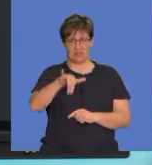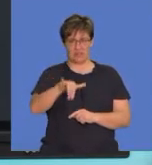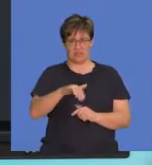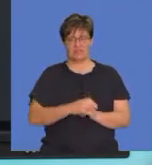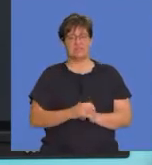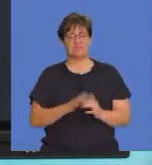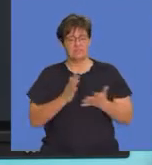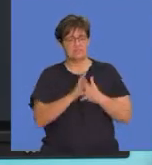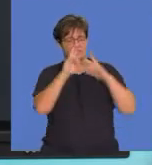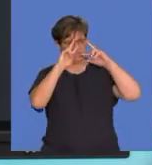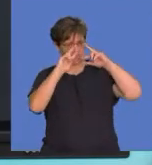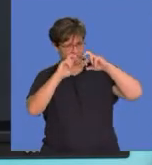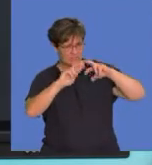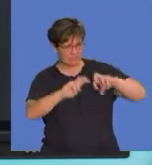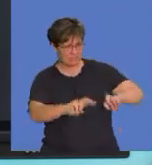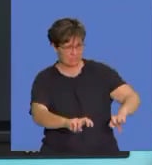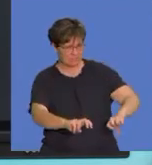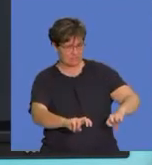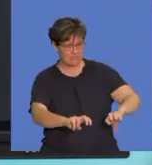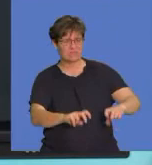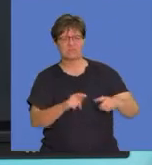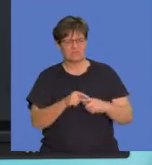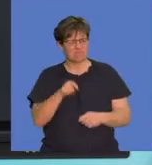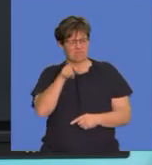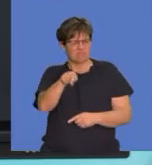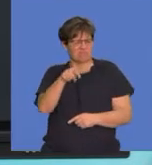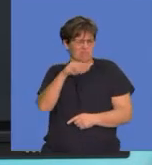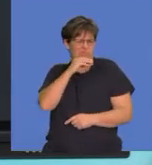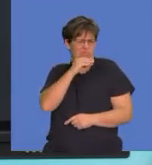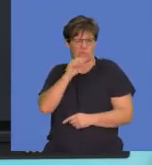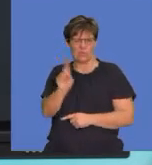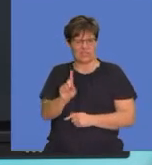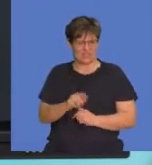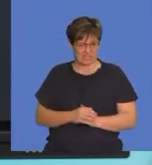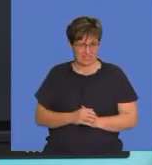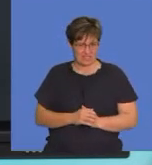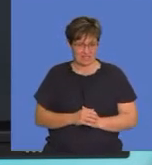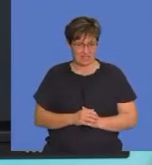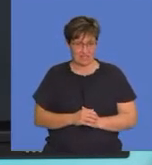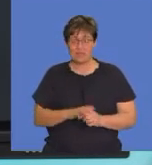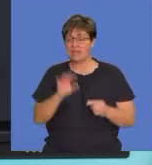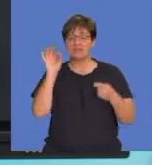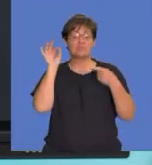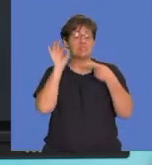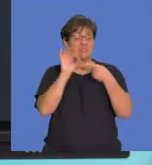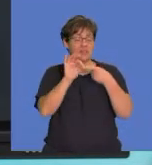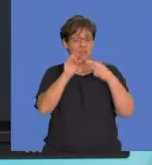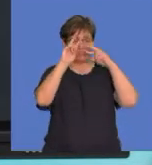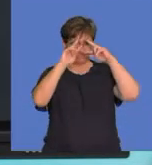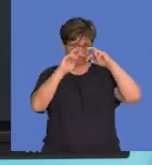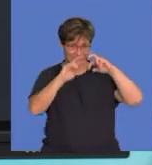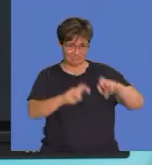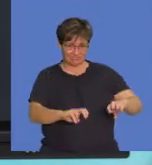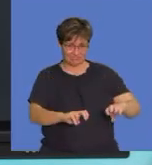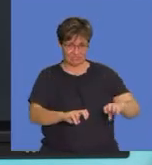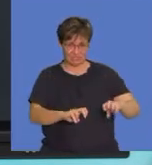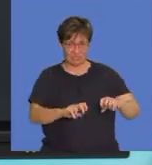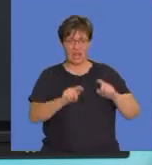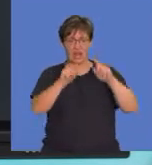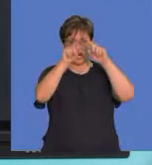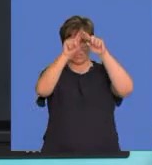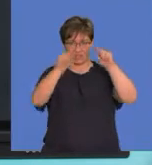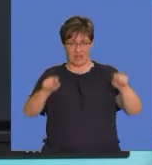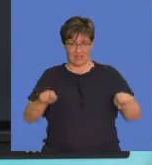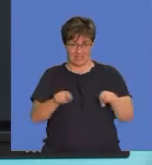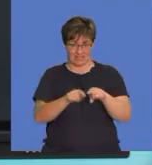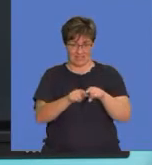some investigation of what trigonometry is about. But in specific, we're going to investigate triangles because